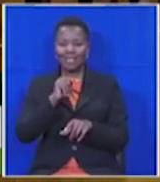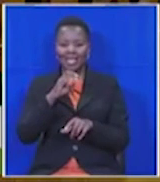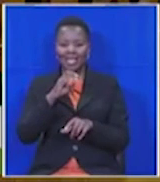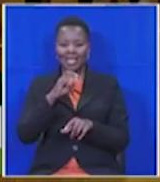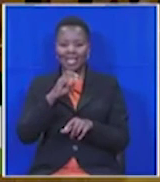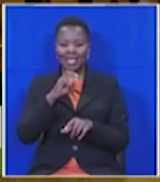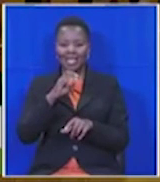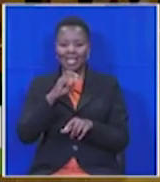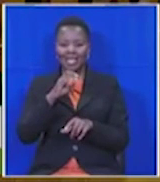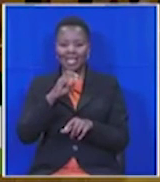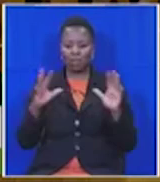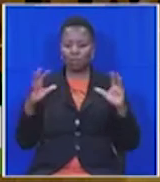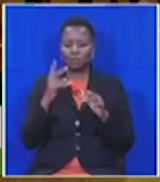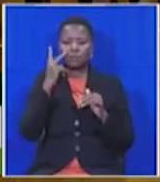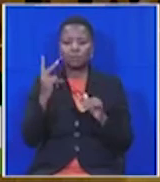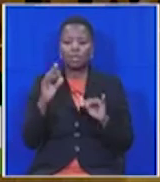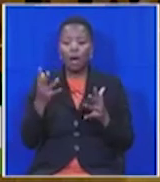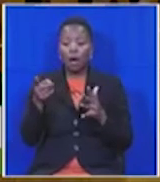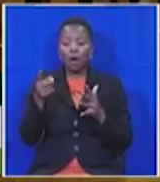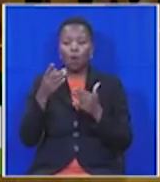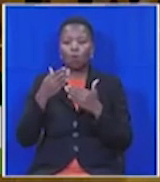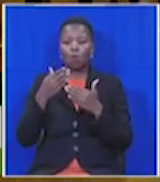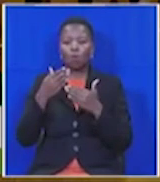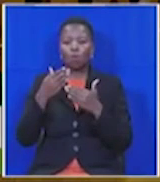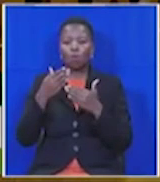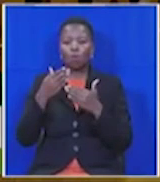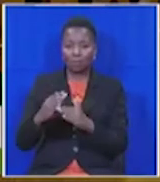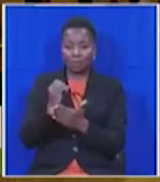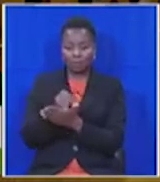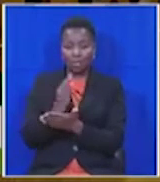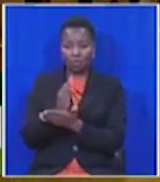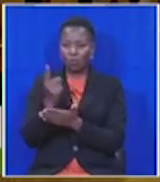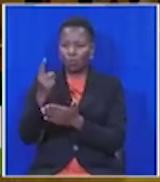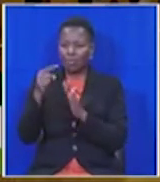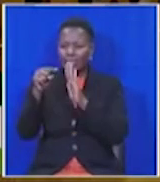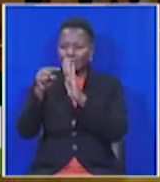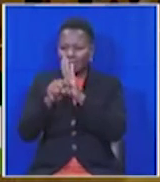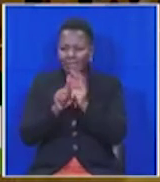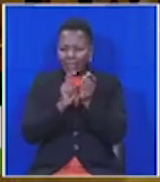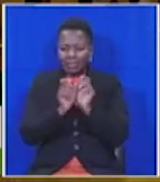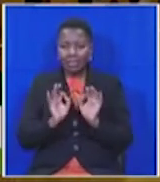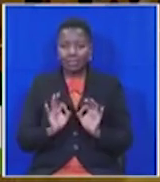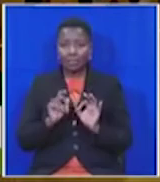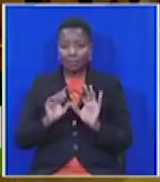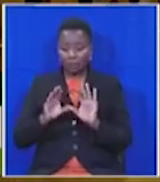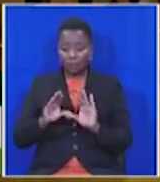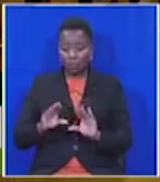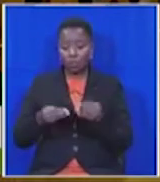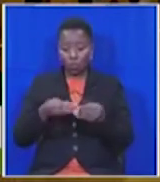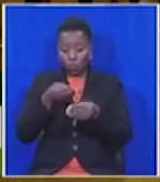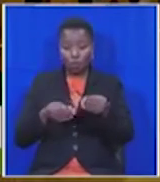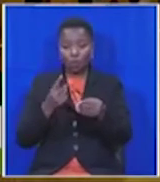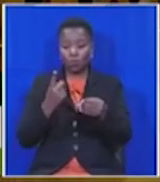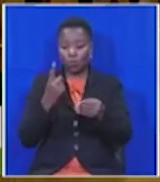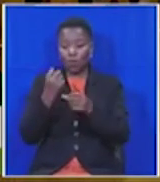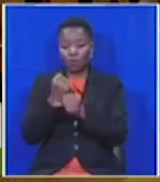ways that we can curb this kind of thing and fill in our weaknesses, because this document is 21 years old and let's hope that we don't have